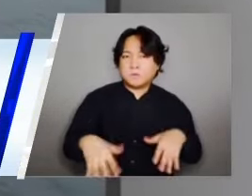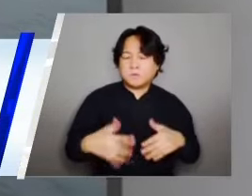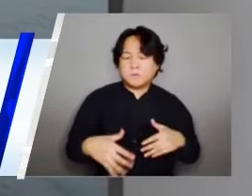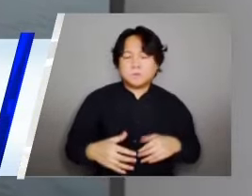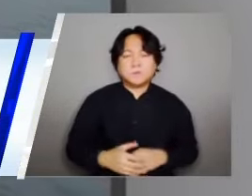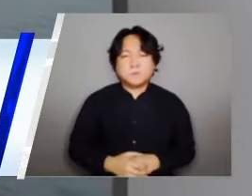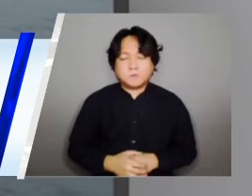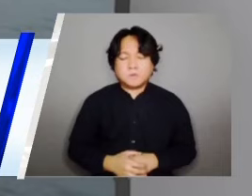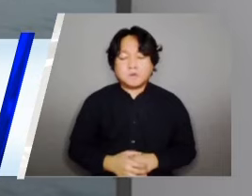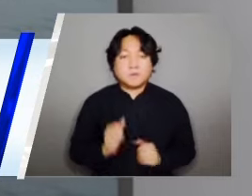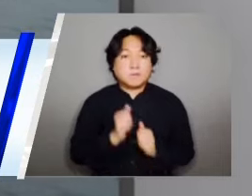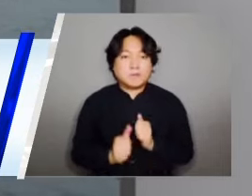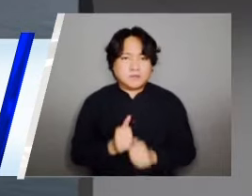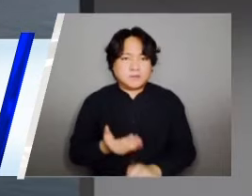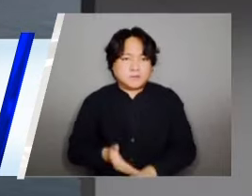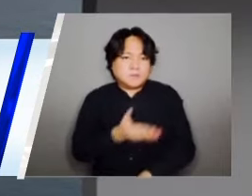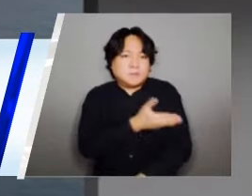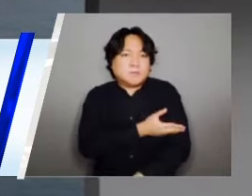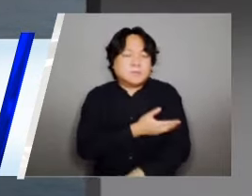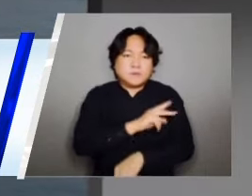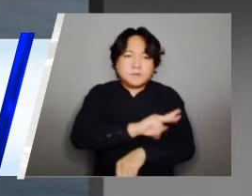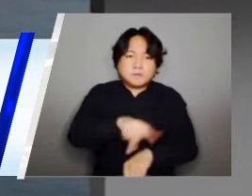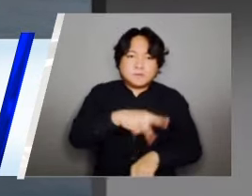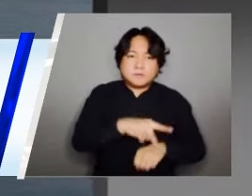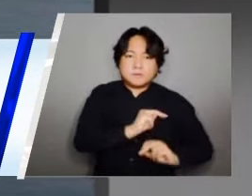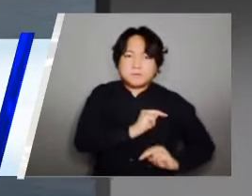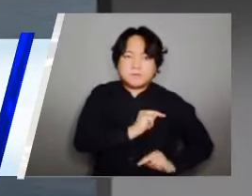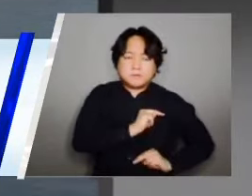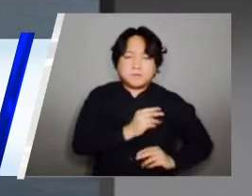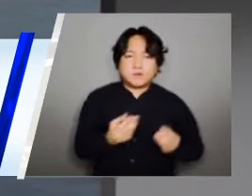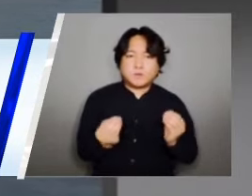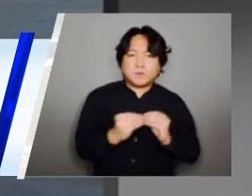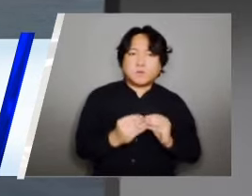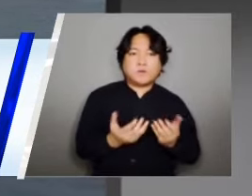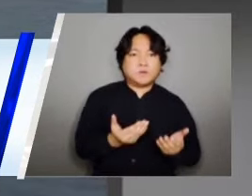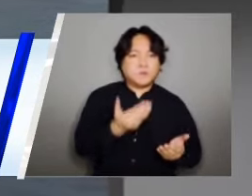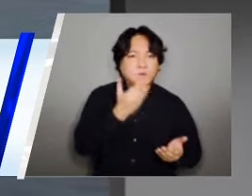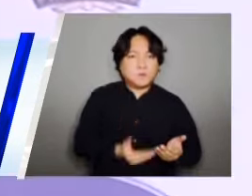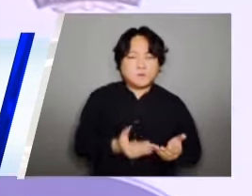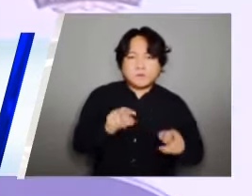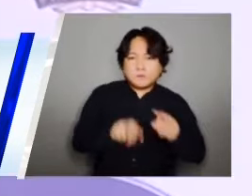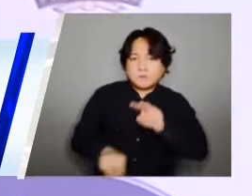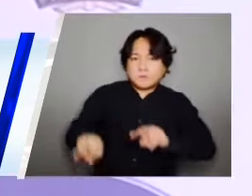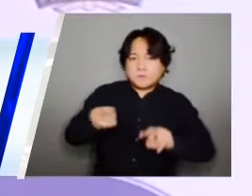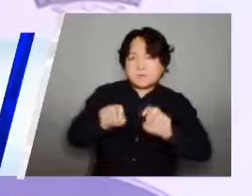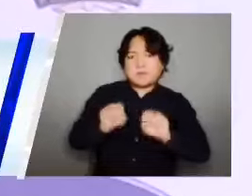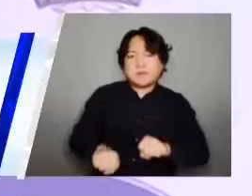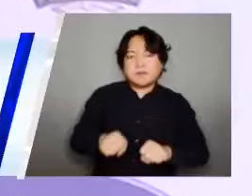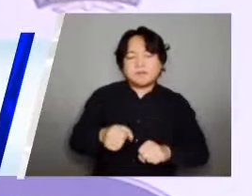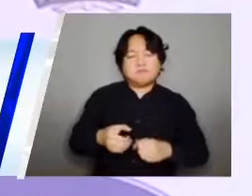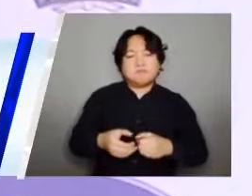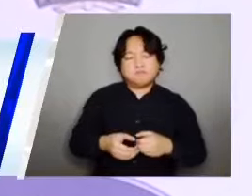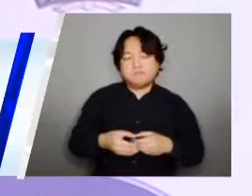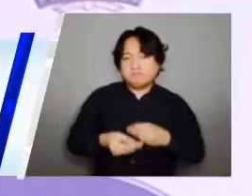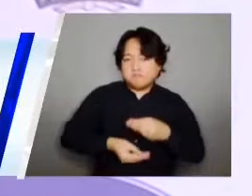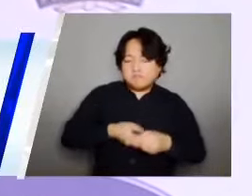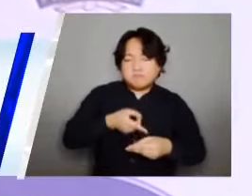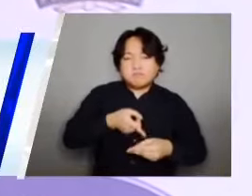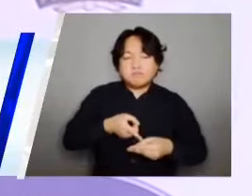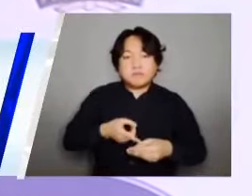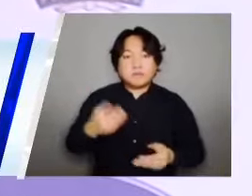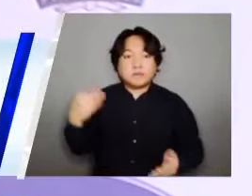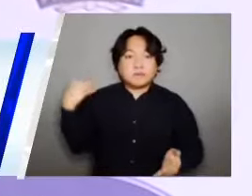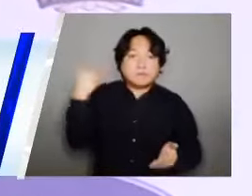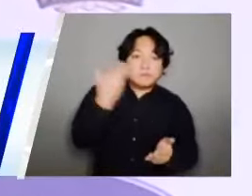Philippine navy's capability to condu rapid and effective maritime interdiction operations the arrival of vessels underscores